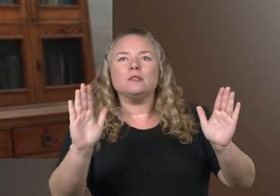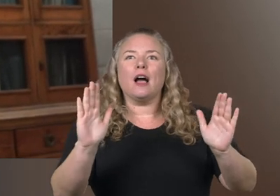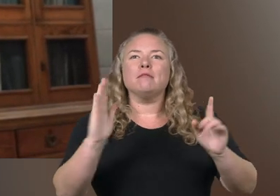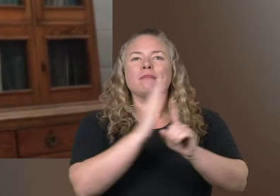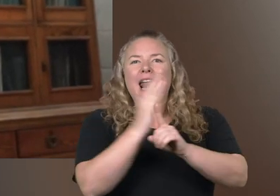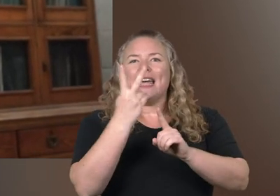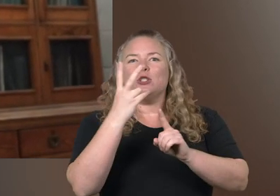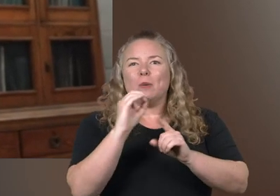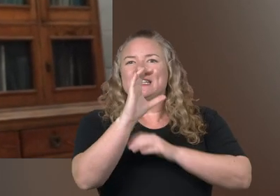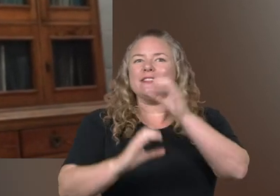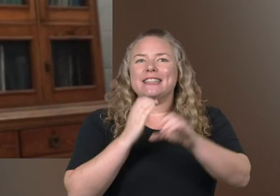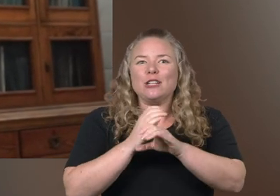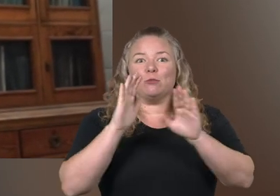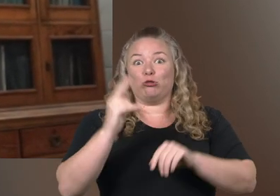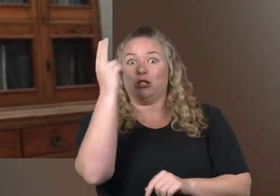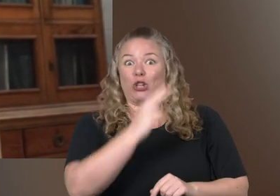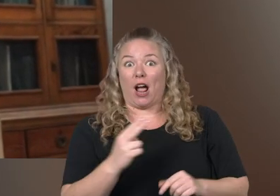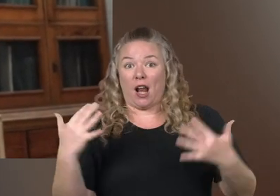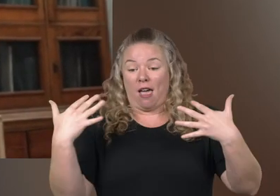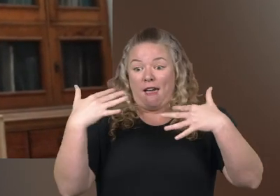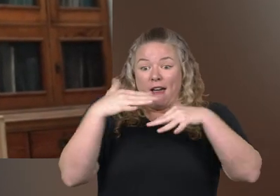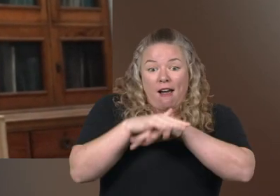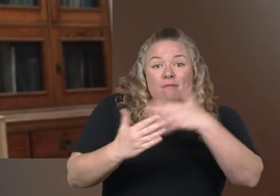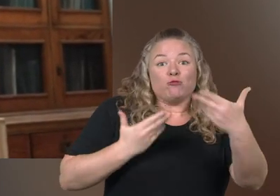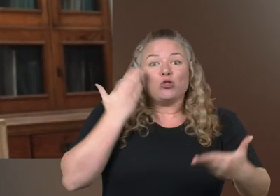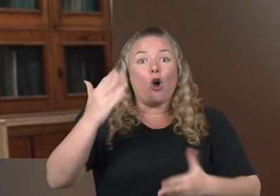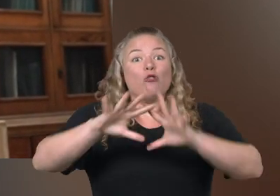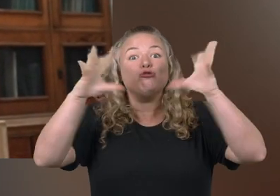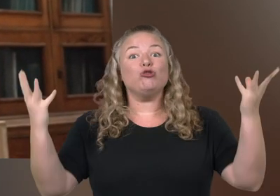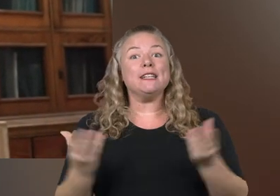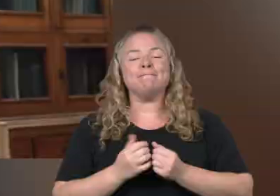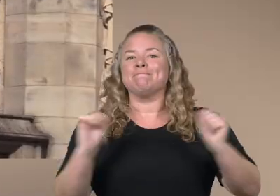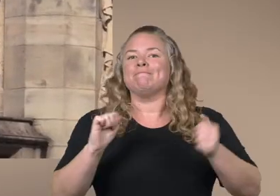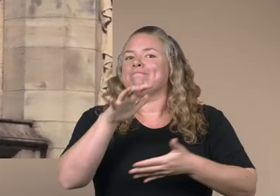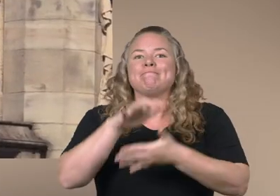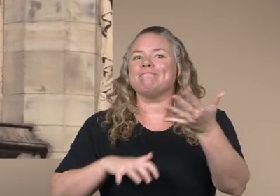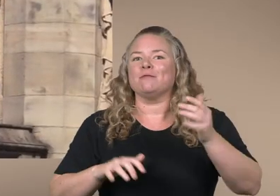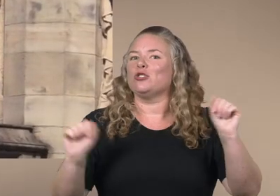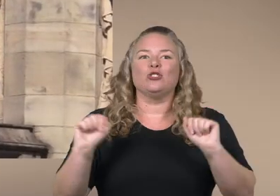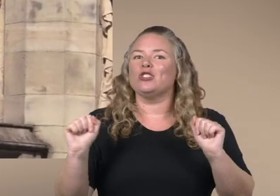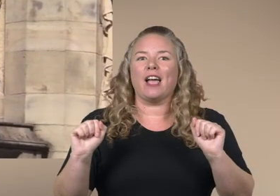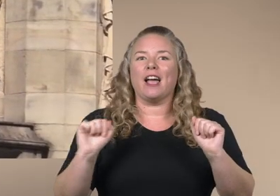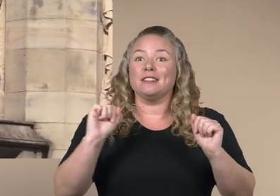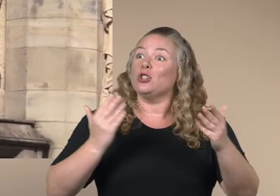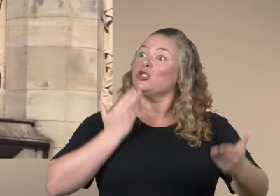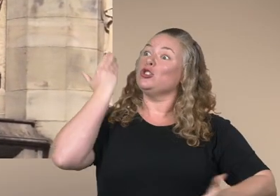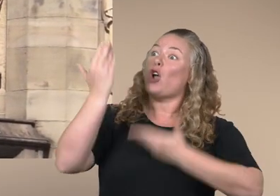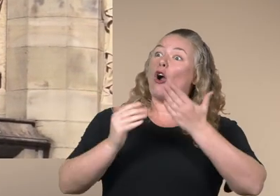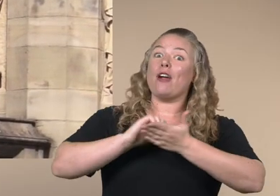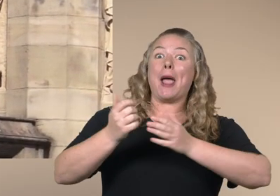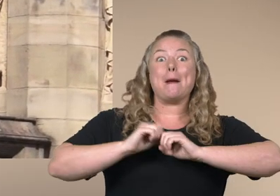century British art, that story hasn't been written. That narrative hasn't been published as a book that's easily